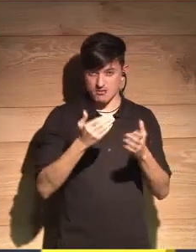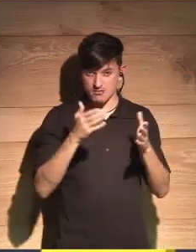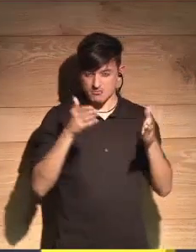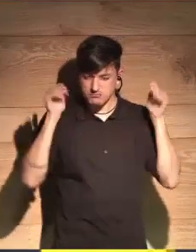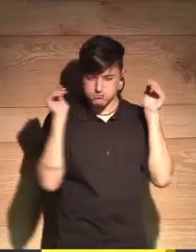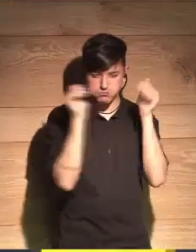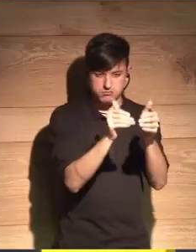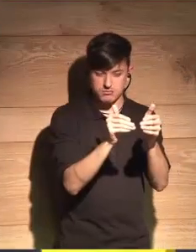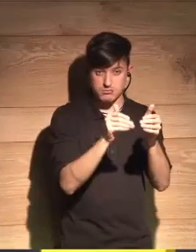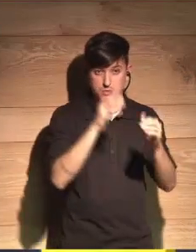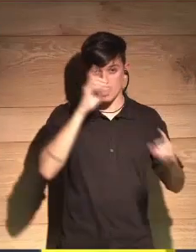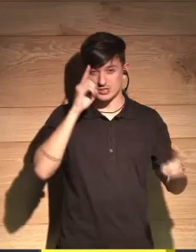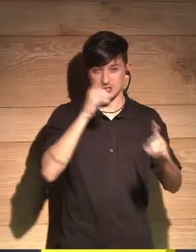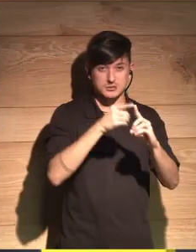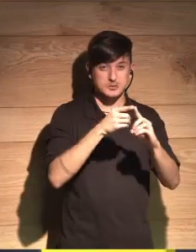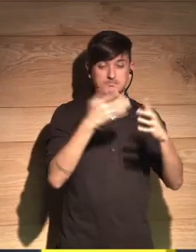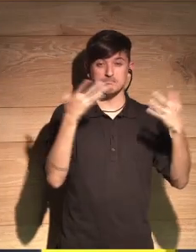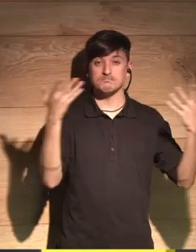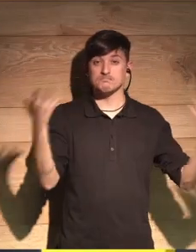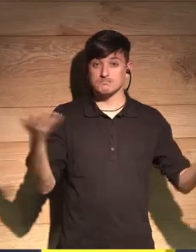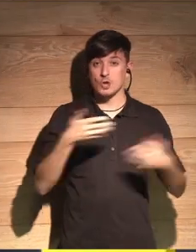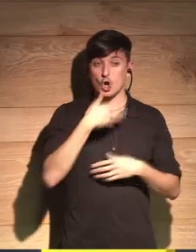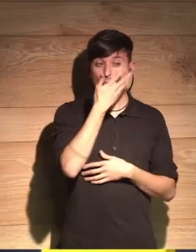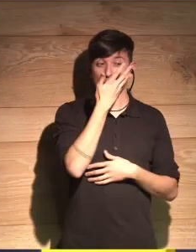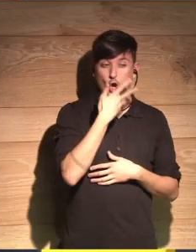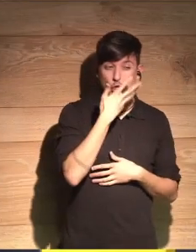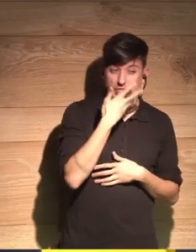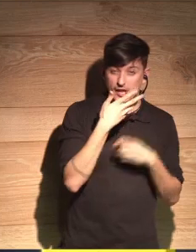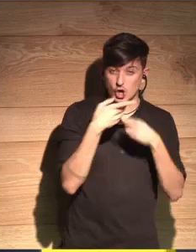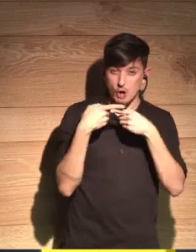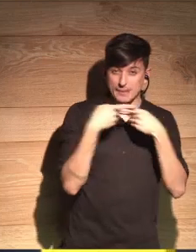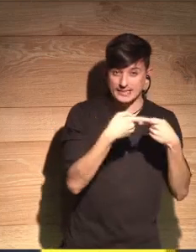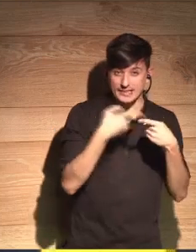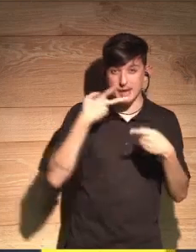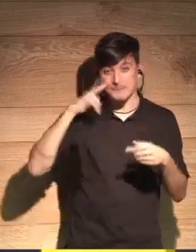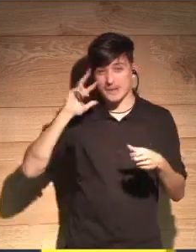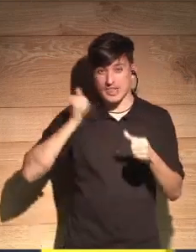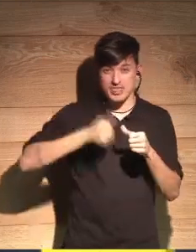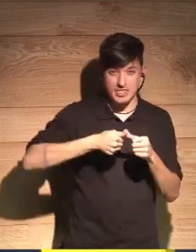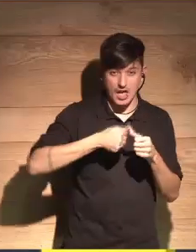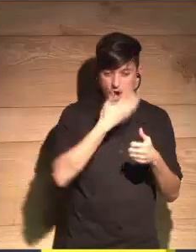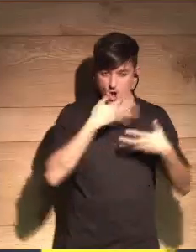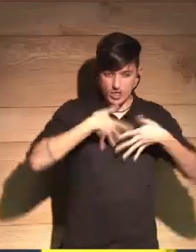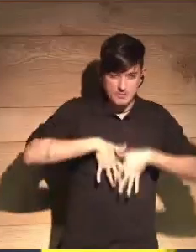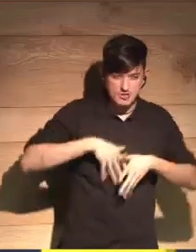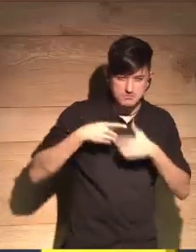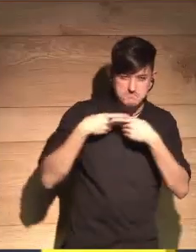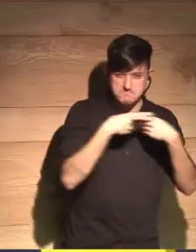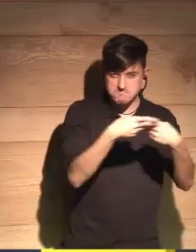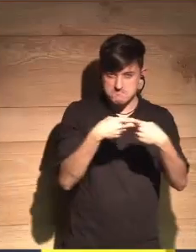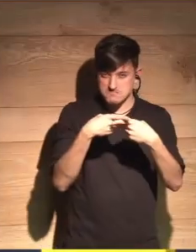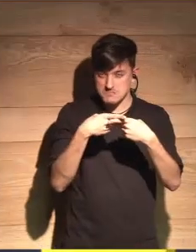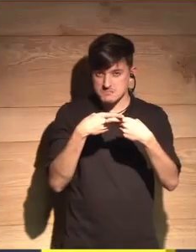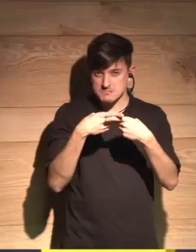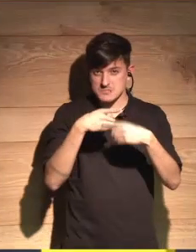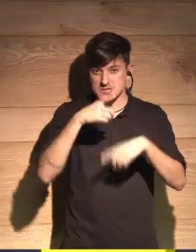an accelerated and convergent way, with the goal of knowing, sharing experiences and knowledge,